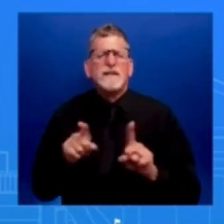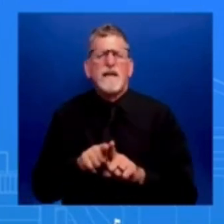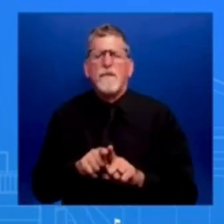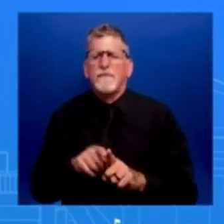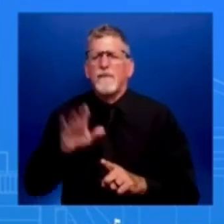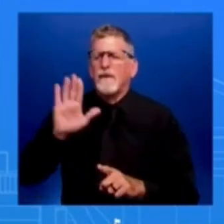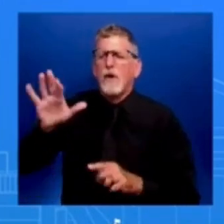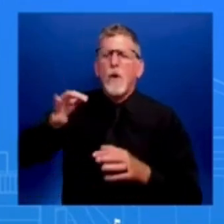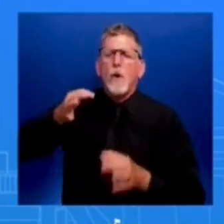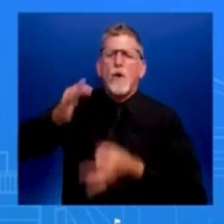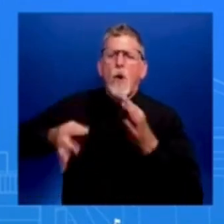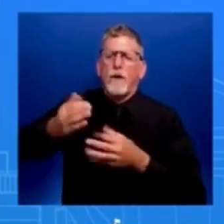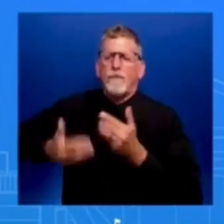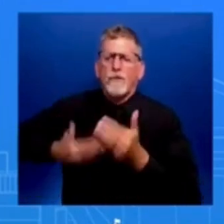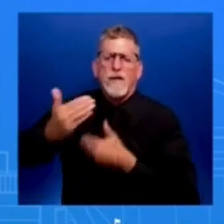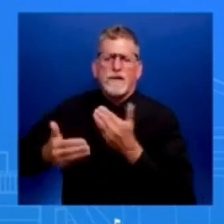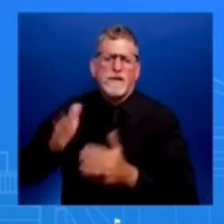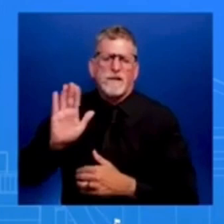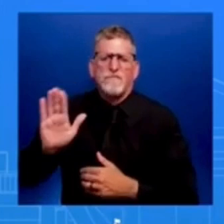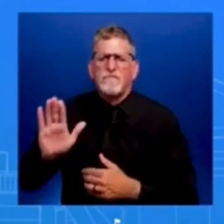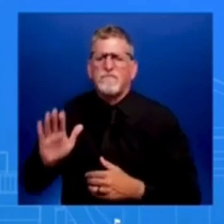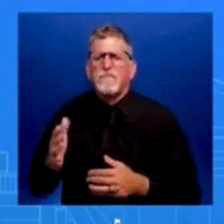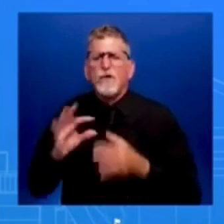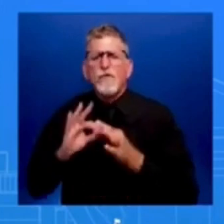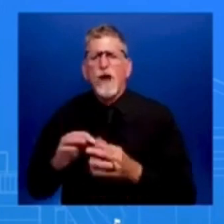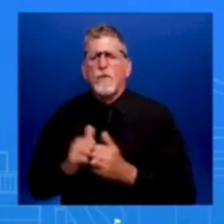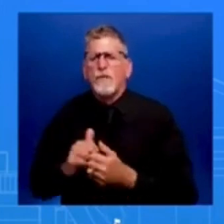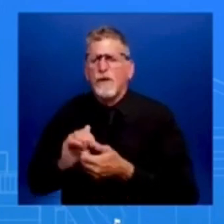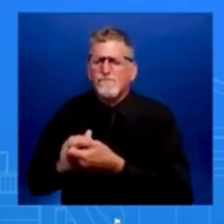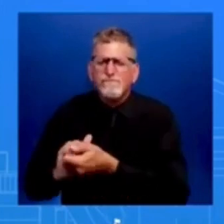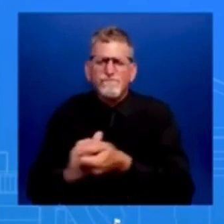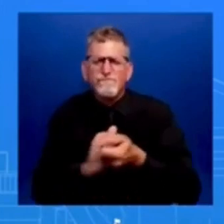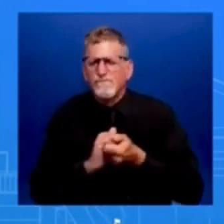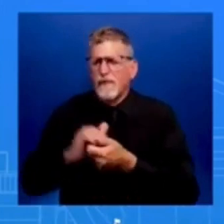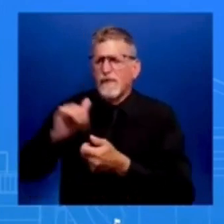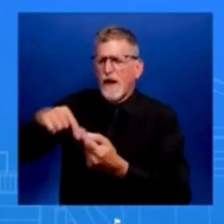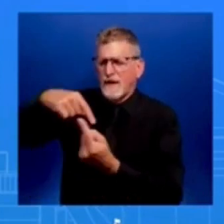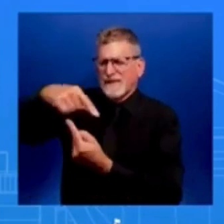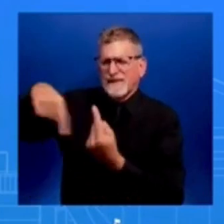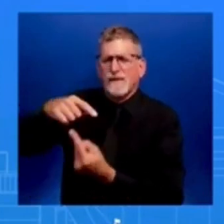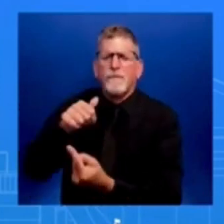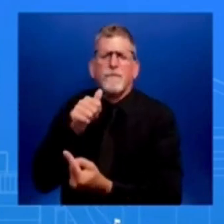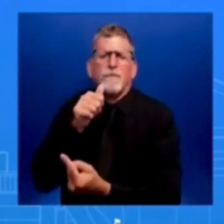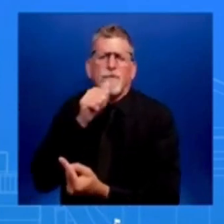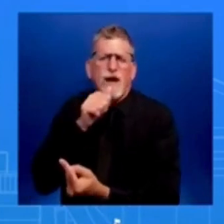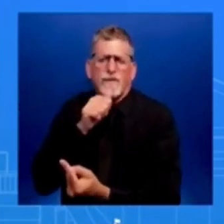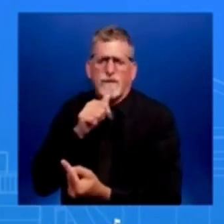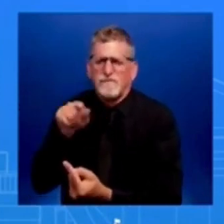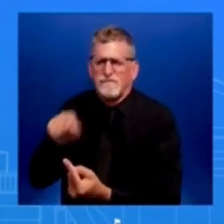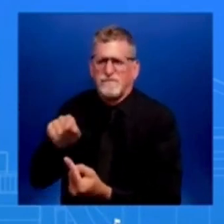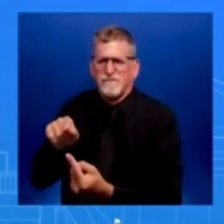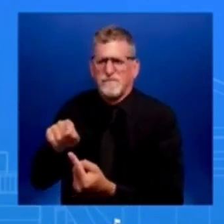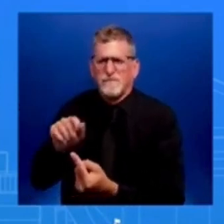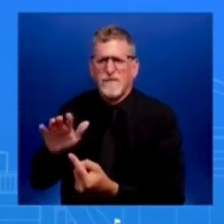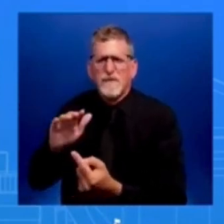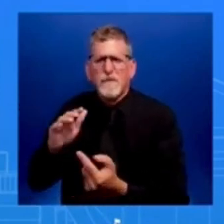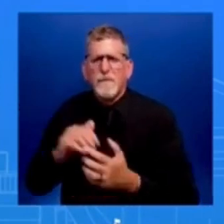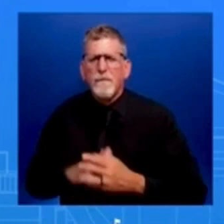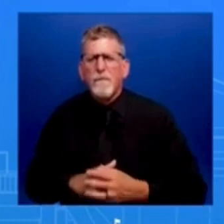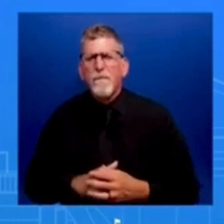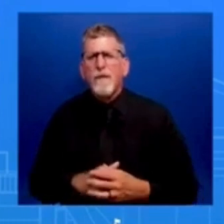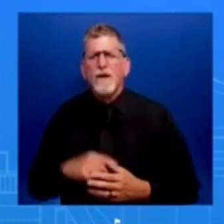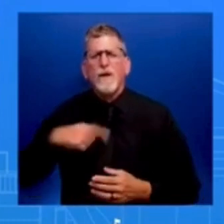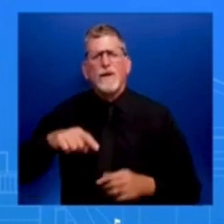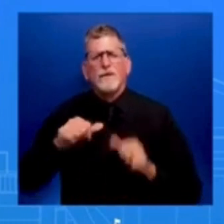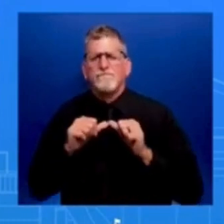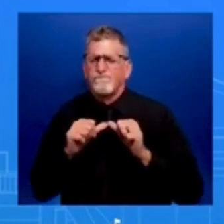in a confidential manner. So we're going to just be very careful and continue with that tradition that has been around for some time. Is there